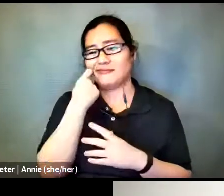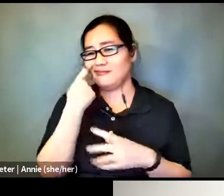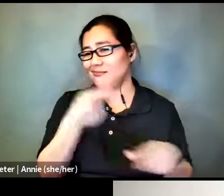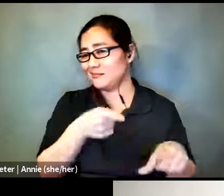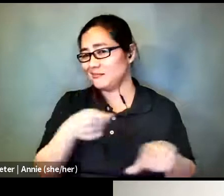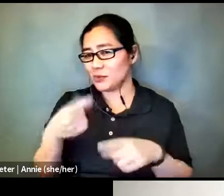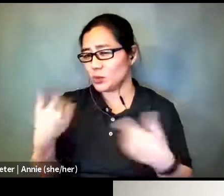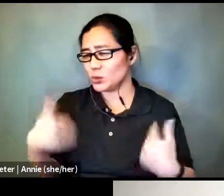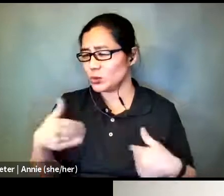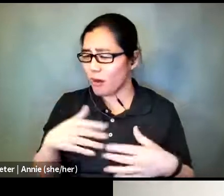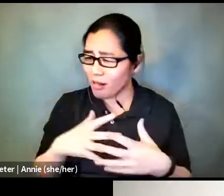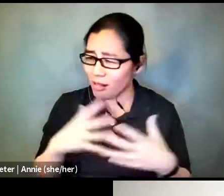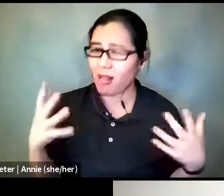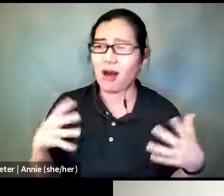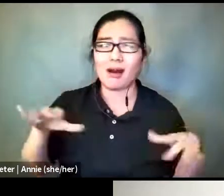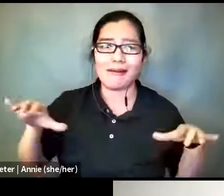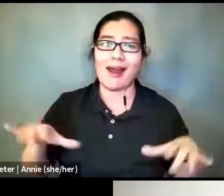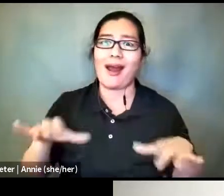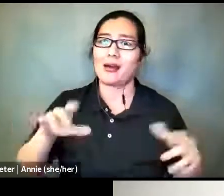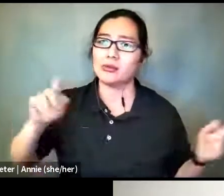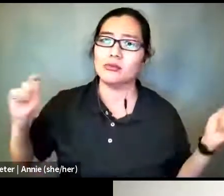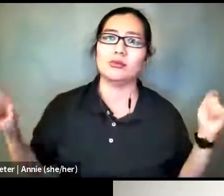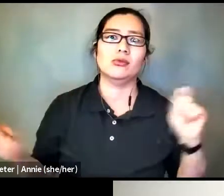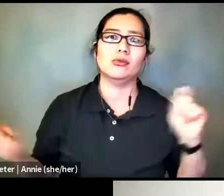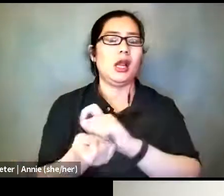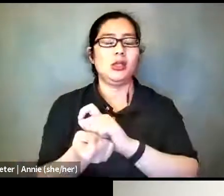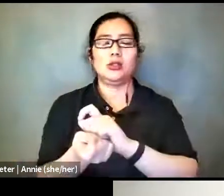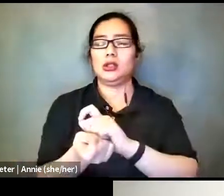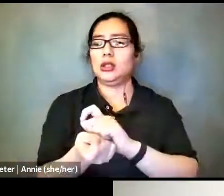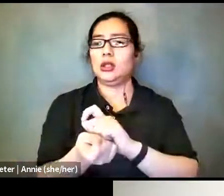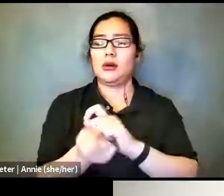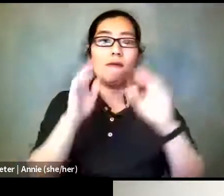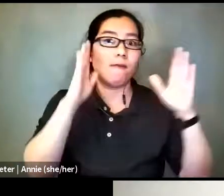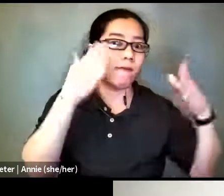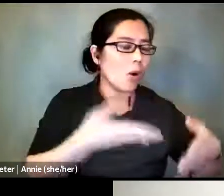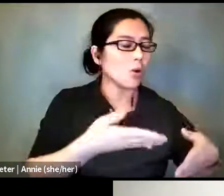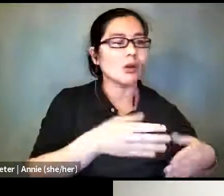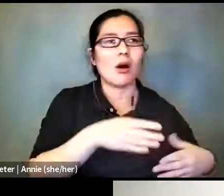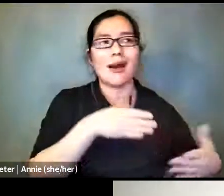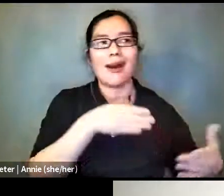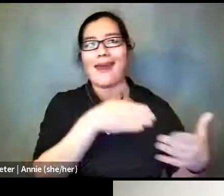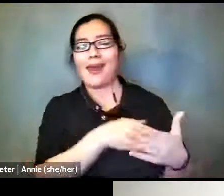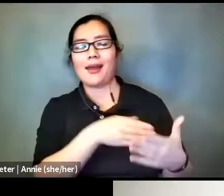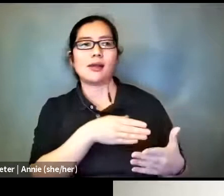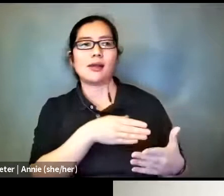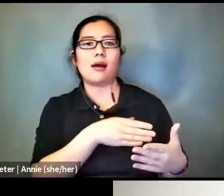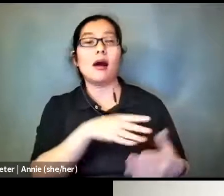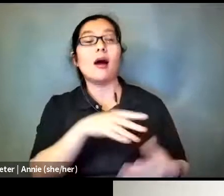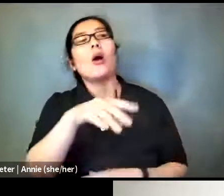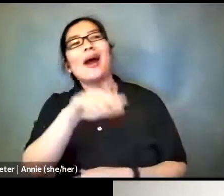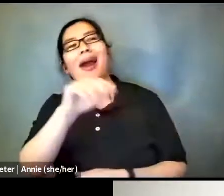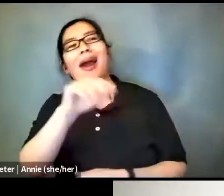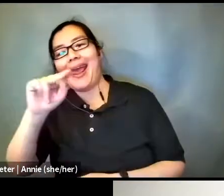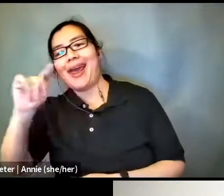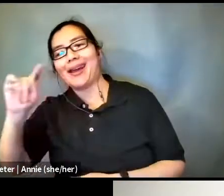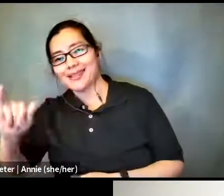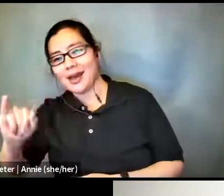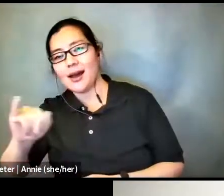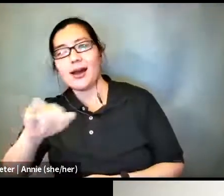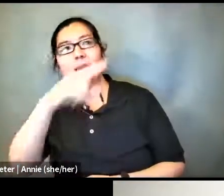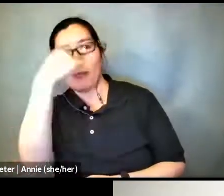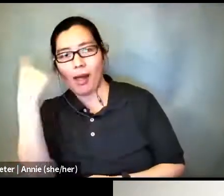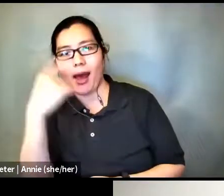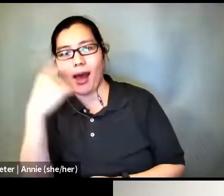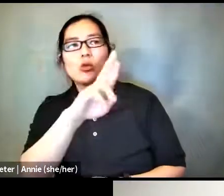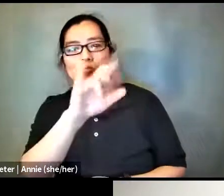lot of action has been taken around anti-Black racism and kind of addressing that in companies. And I will say that in